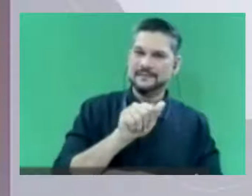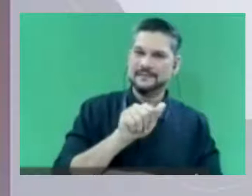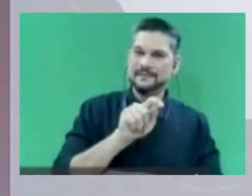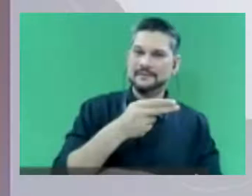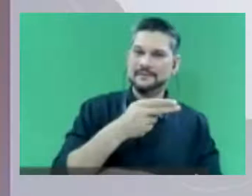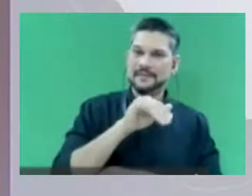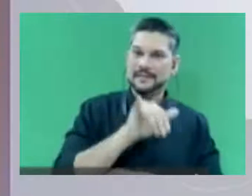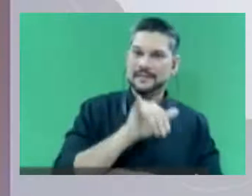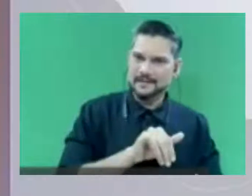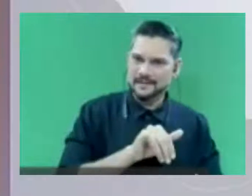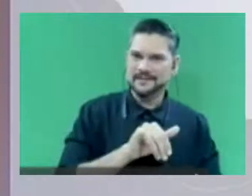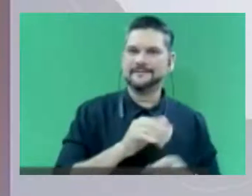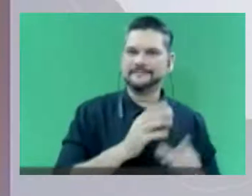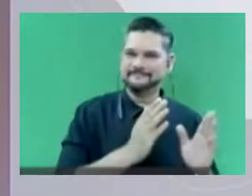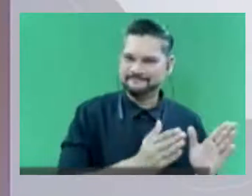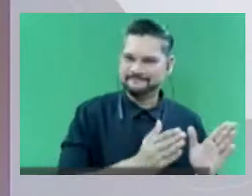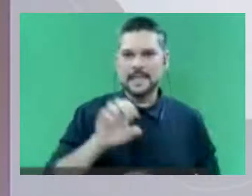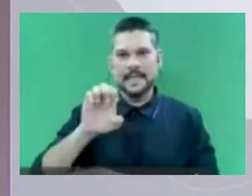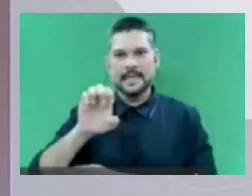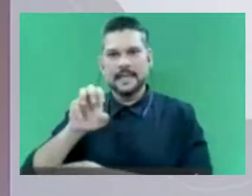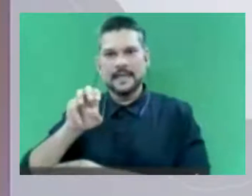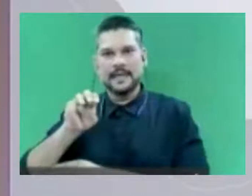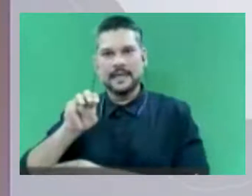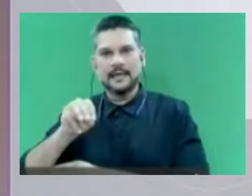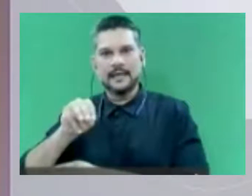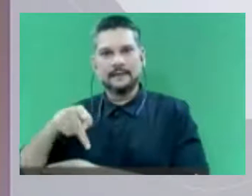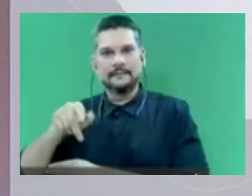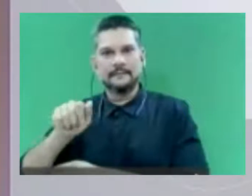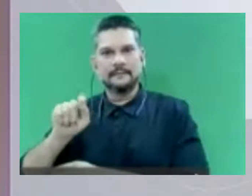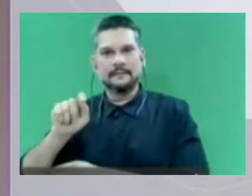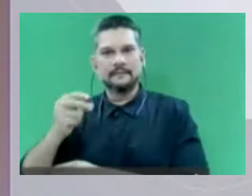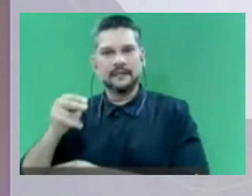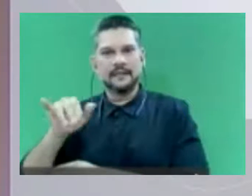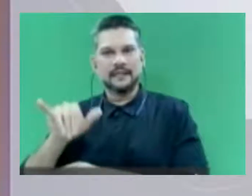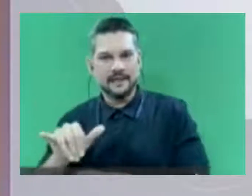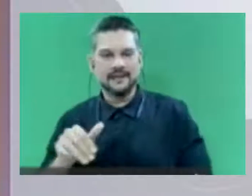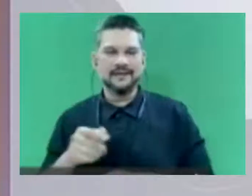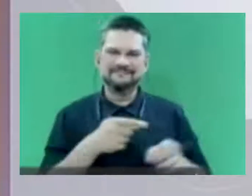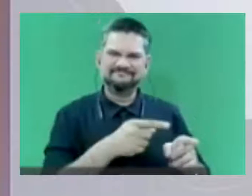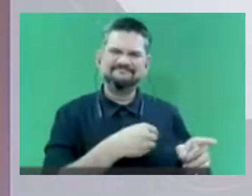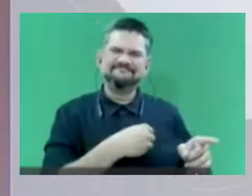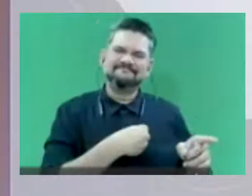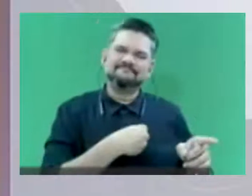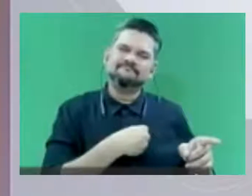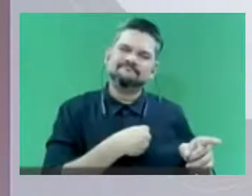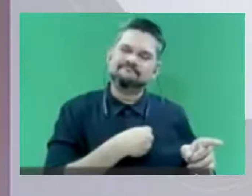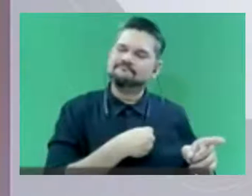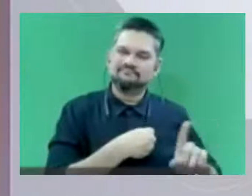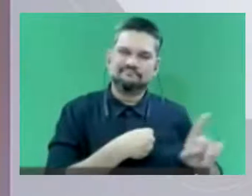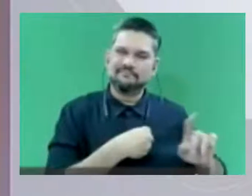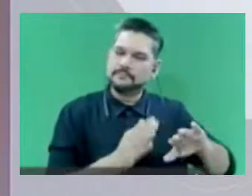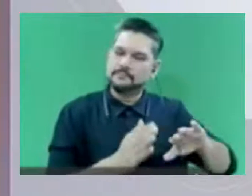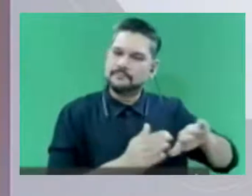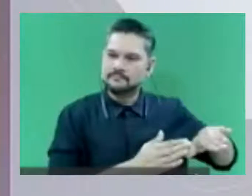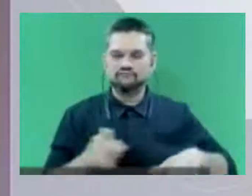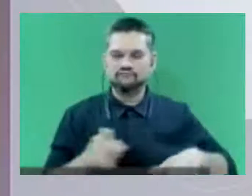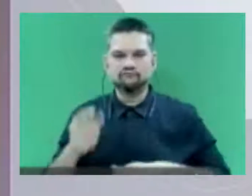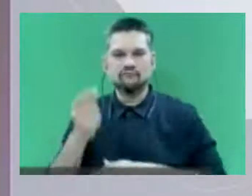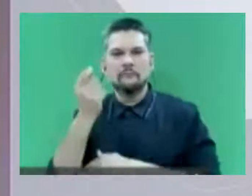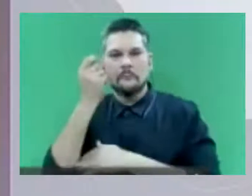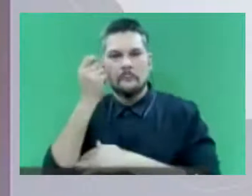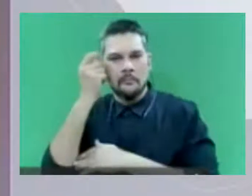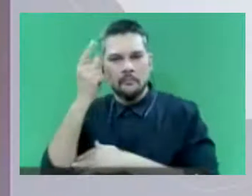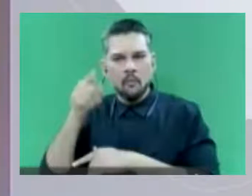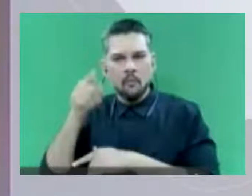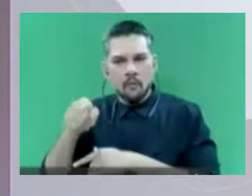show sympathy to some extent, but empathy is very much needed today, and I think it's across the world. You need empathy